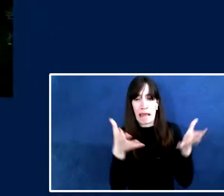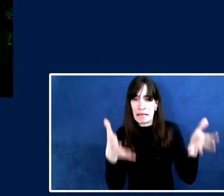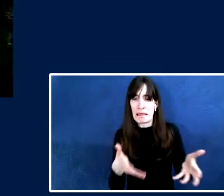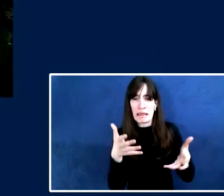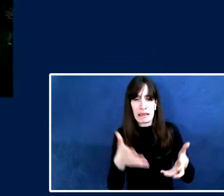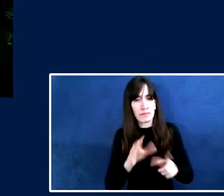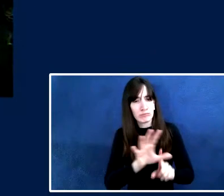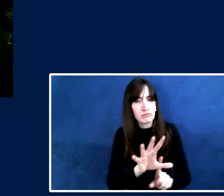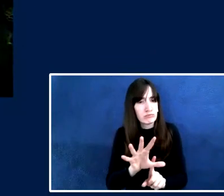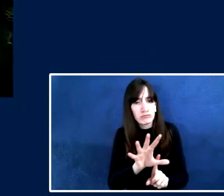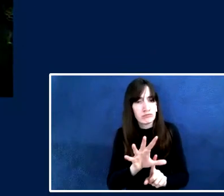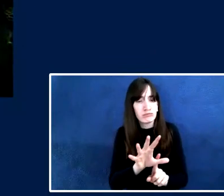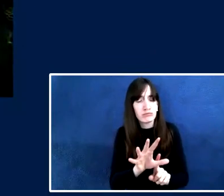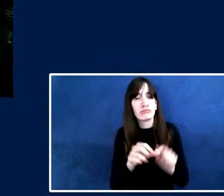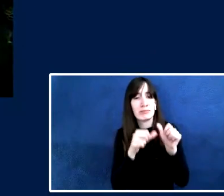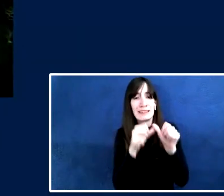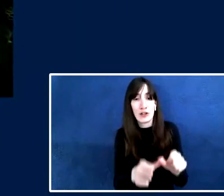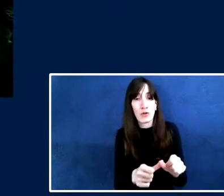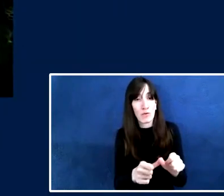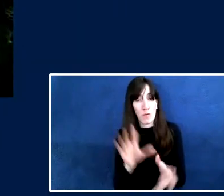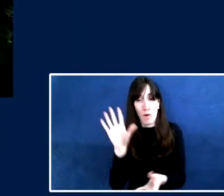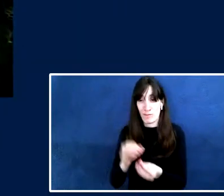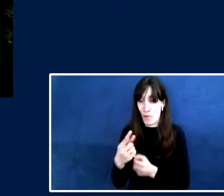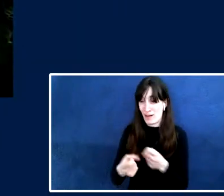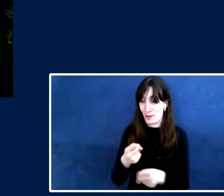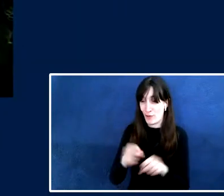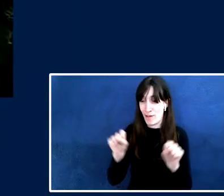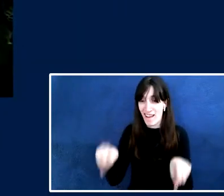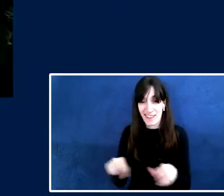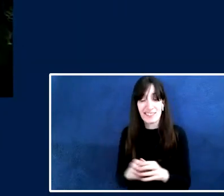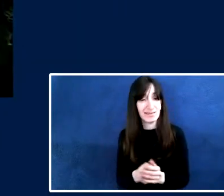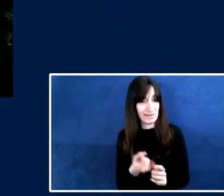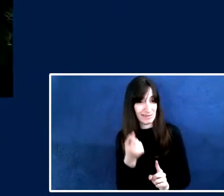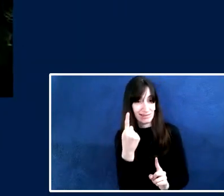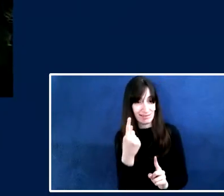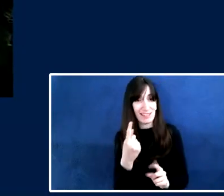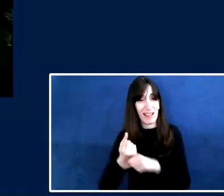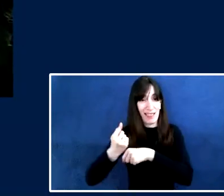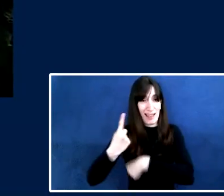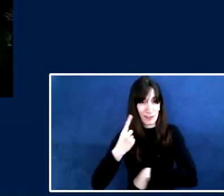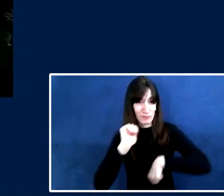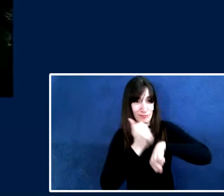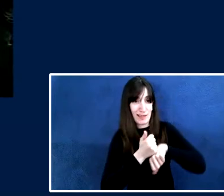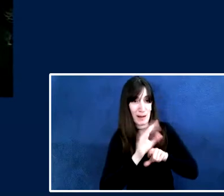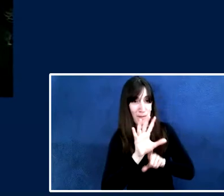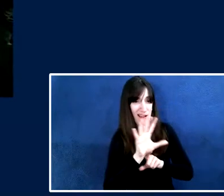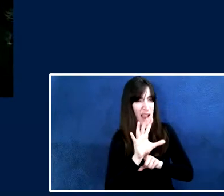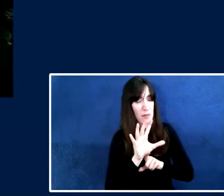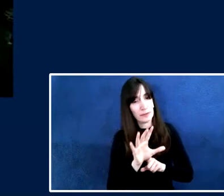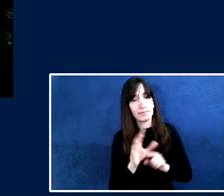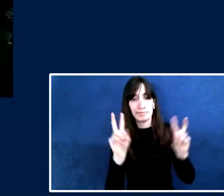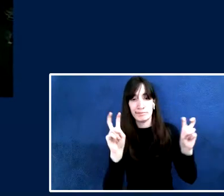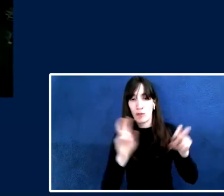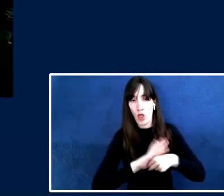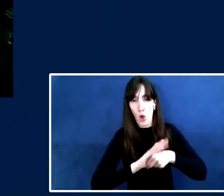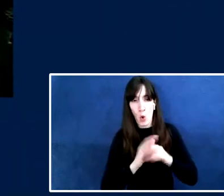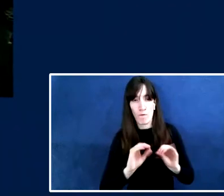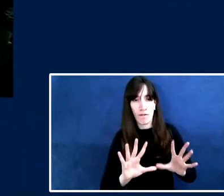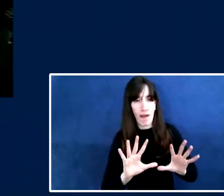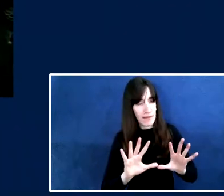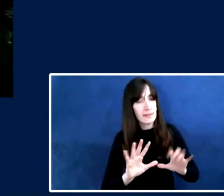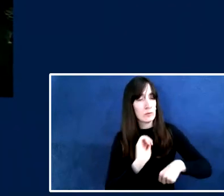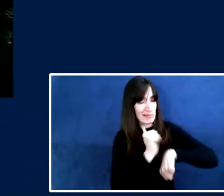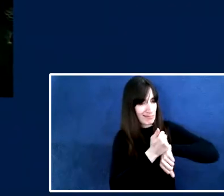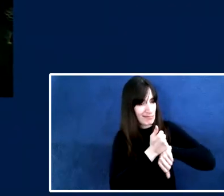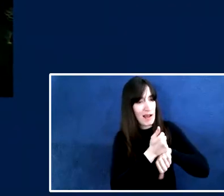year. And we have the deployment that we started a year ago during the COVID year, if you want to call it that, and we've taken the